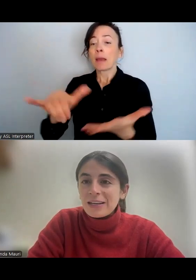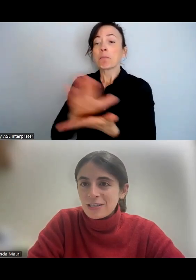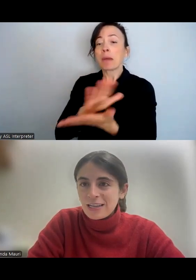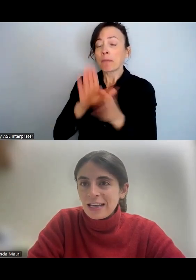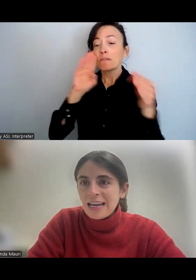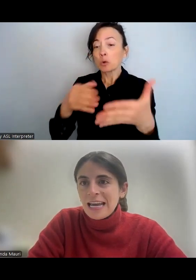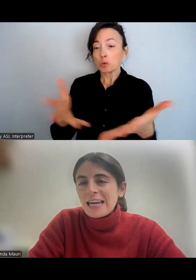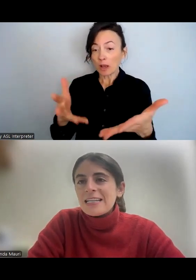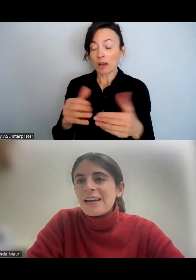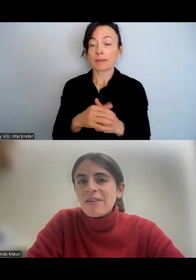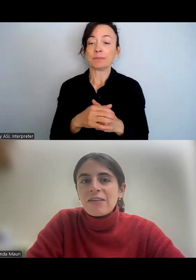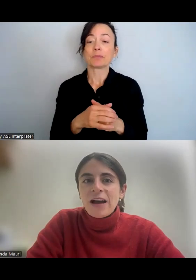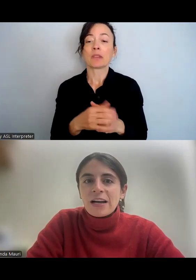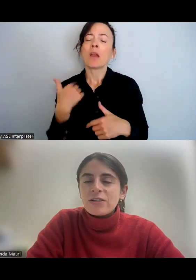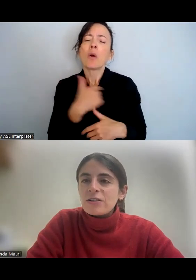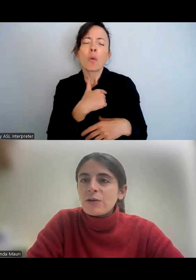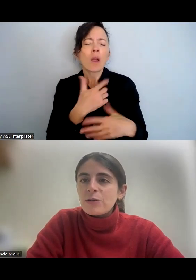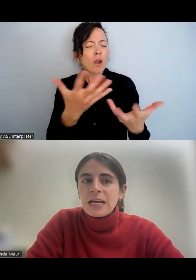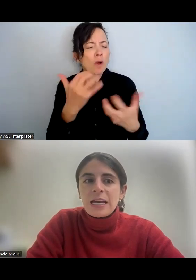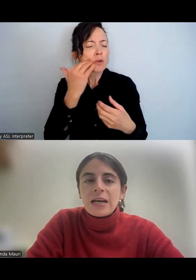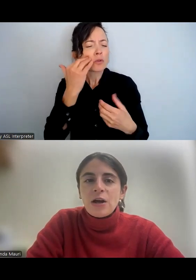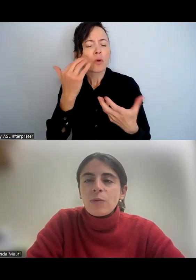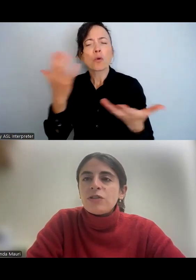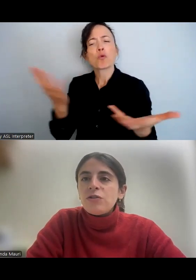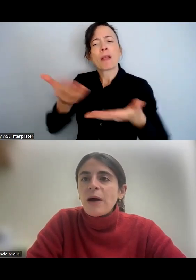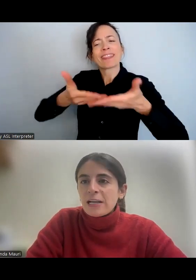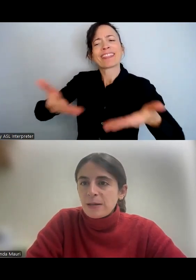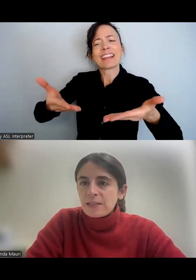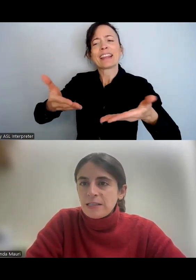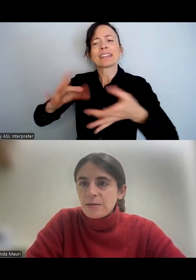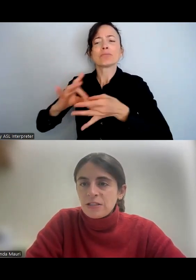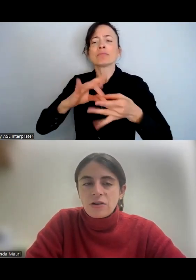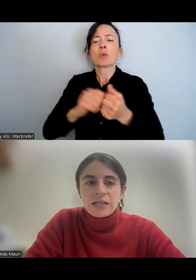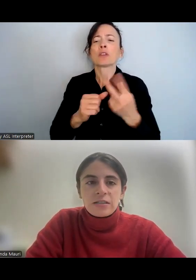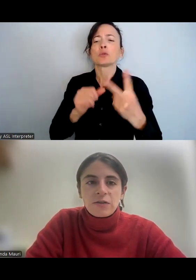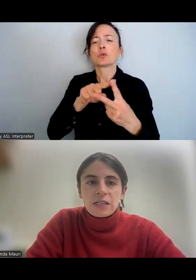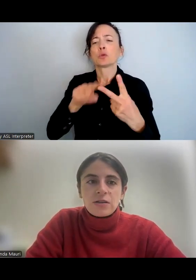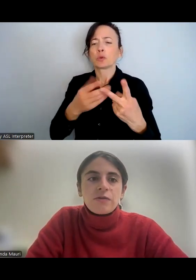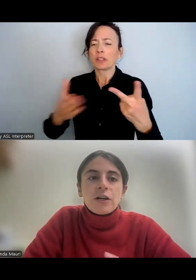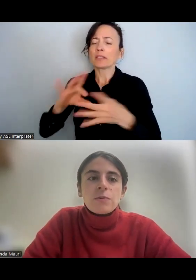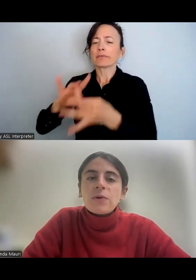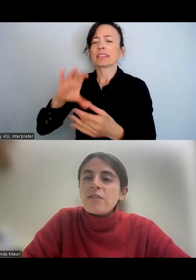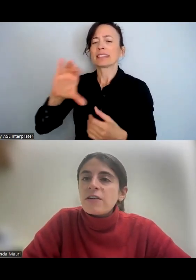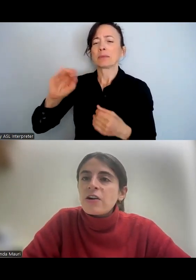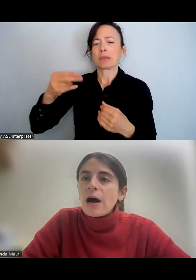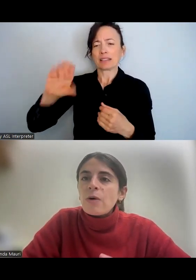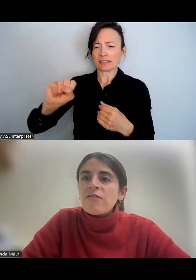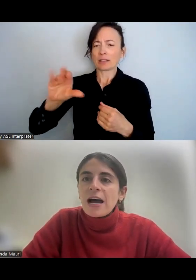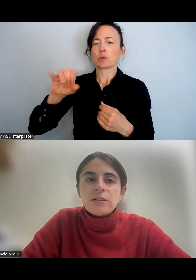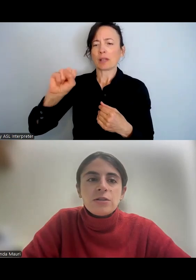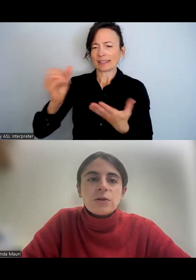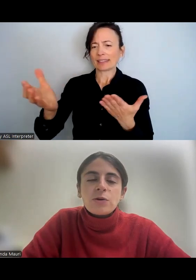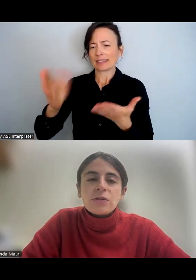were really interested in identifying factors associated with two aspects of CCBHC crisis services. So first, we wanted to figure out